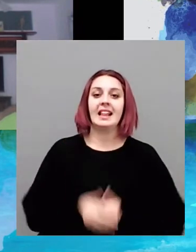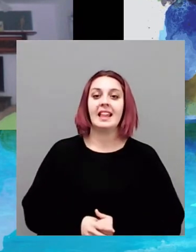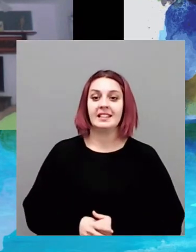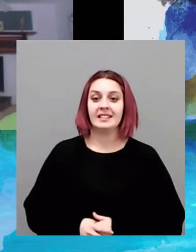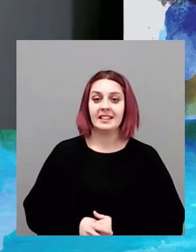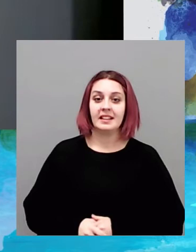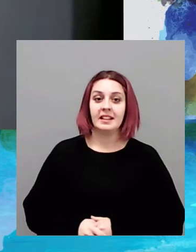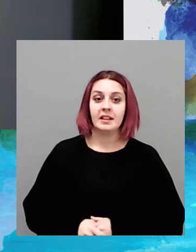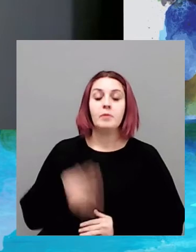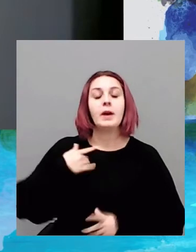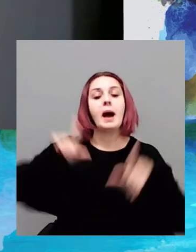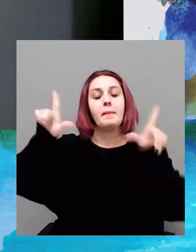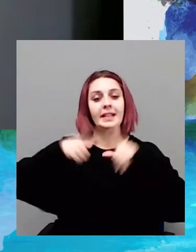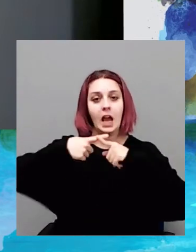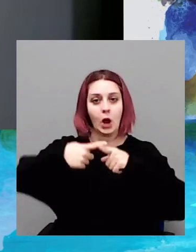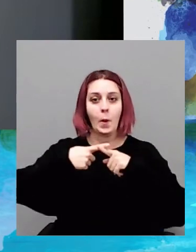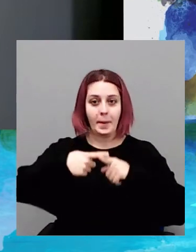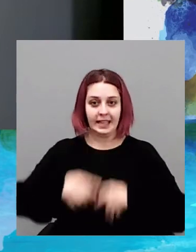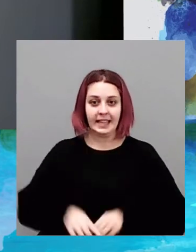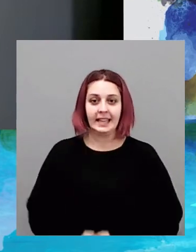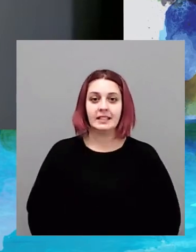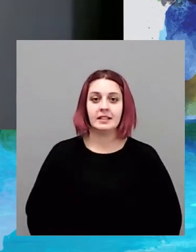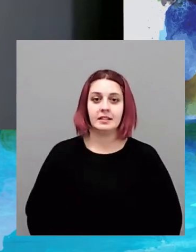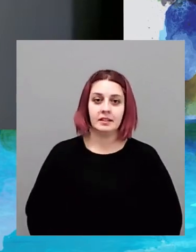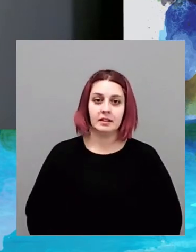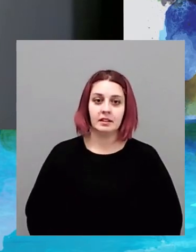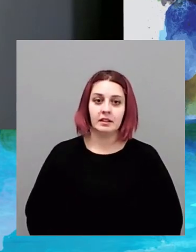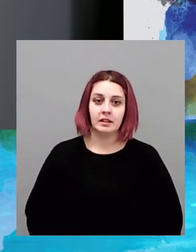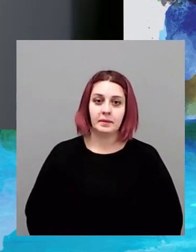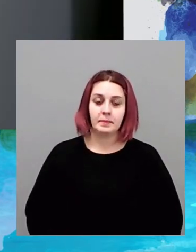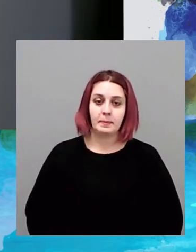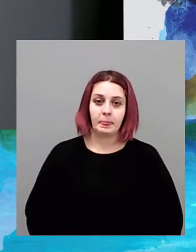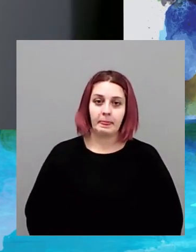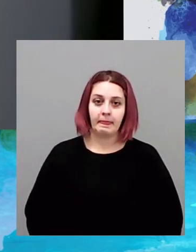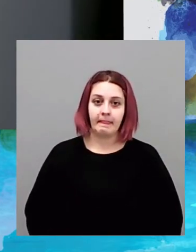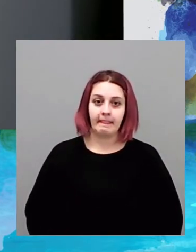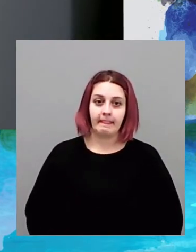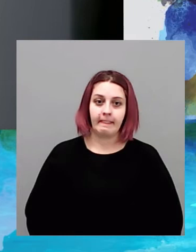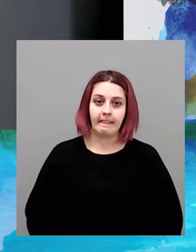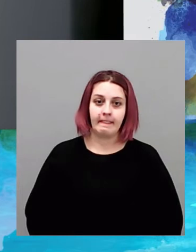the organization. I'm going to share my screen with all of you.